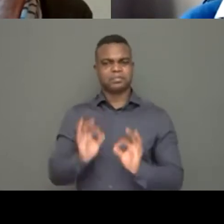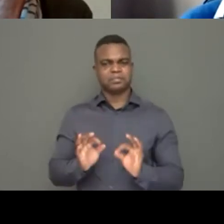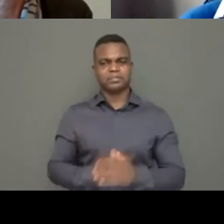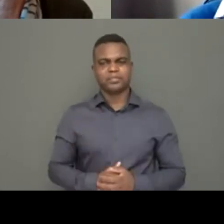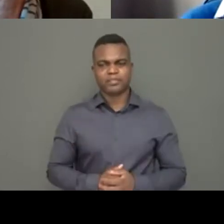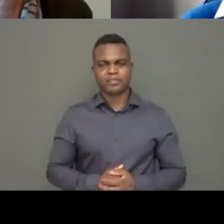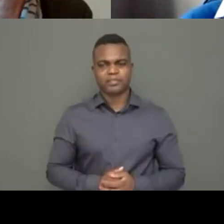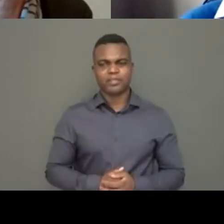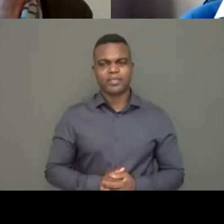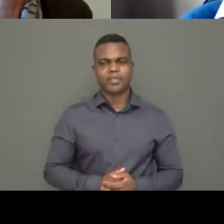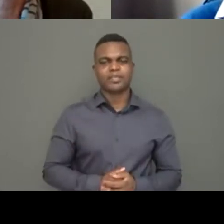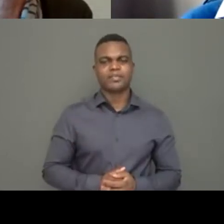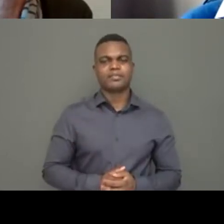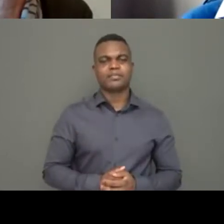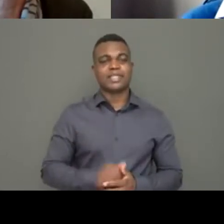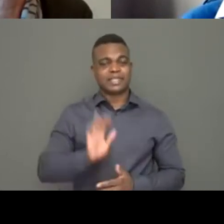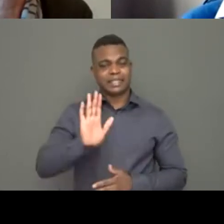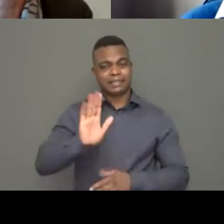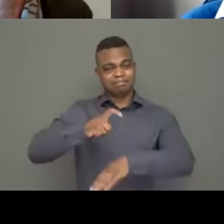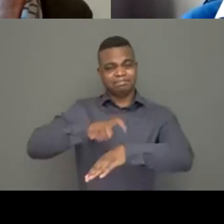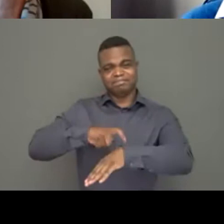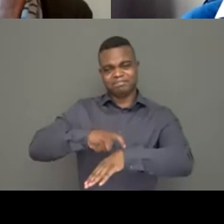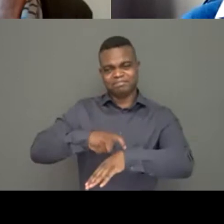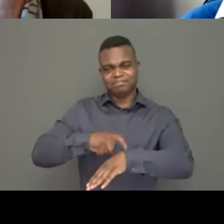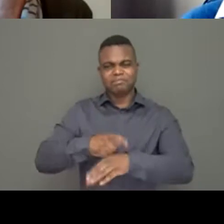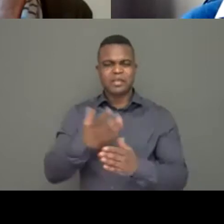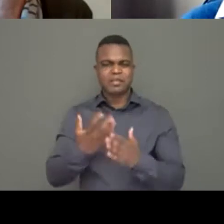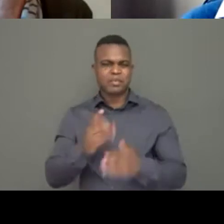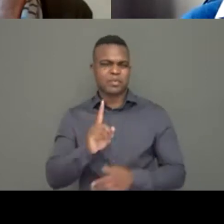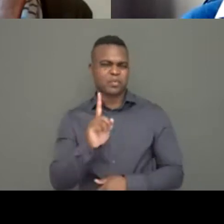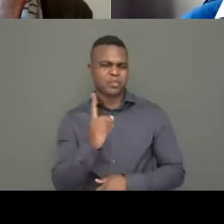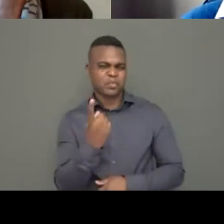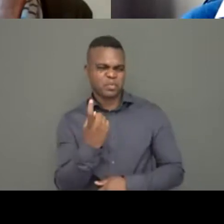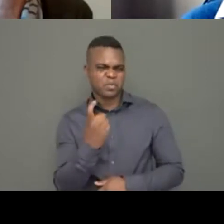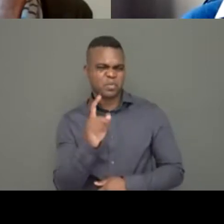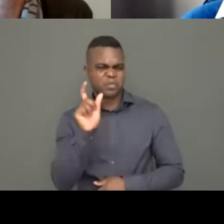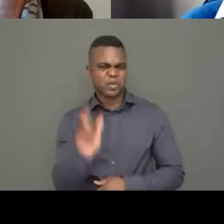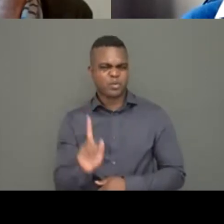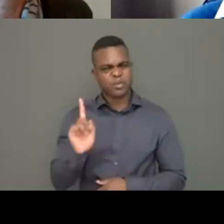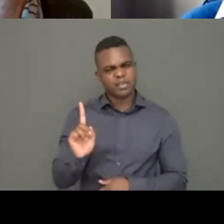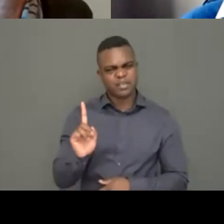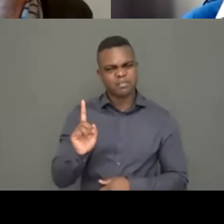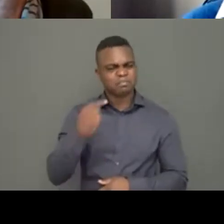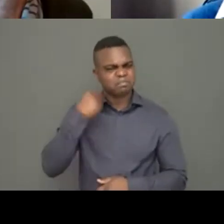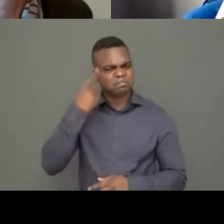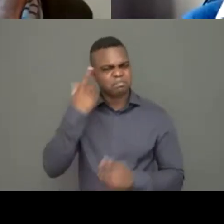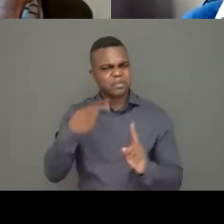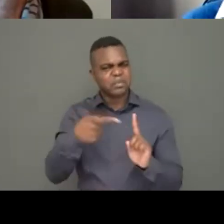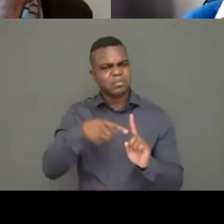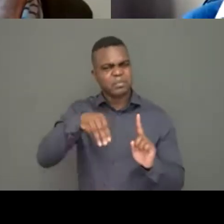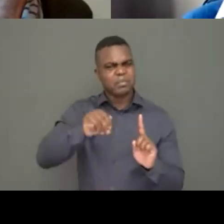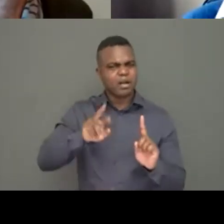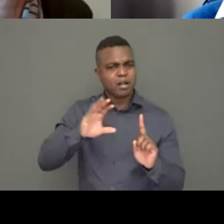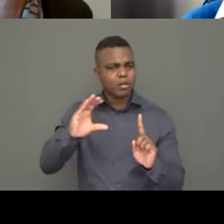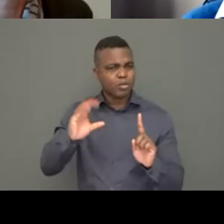one. Marco, I wonder, is Marco there from ASPEM? I'm just conscious that Marco might be in the audience. He might like to